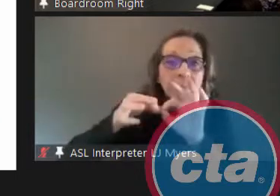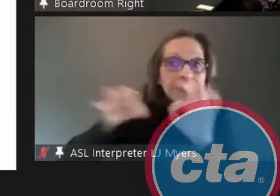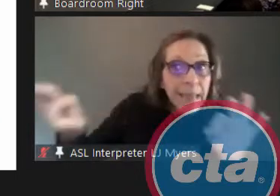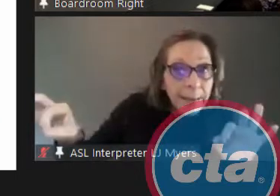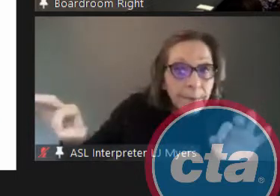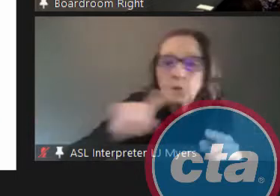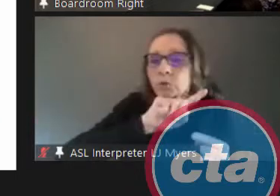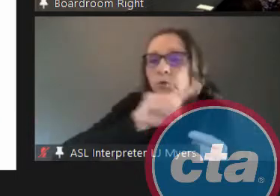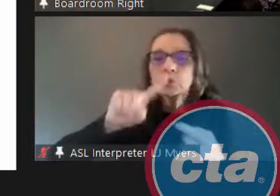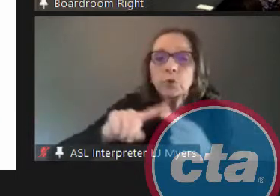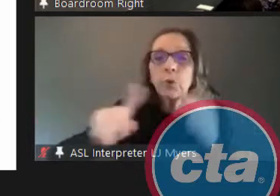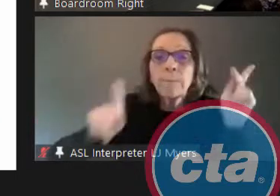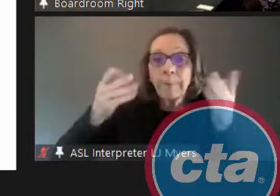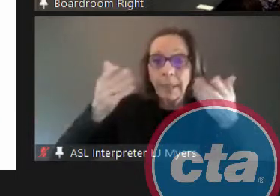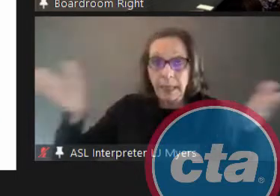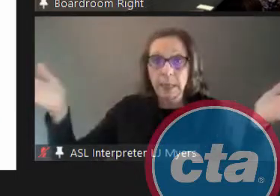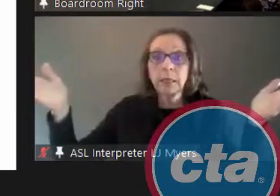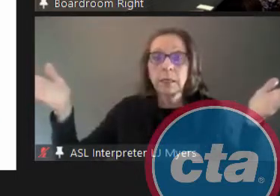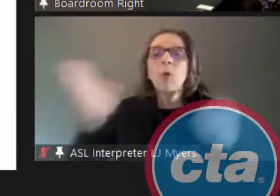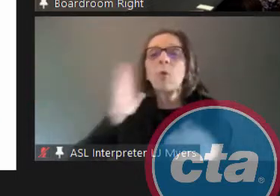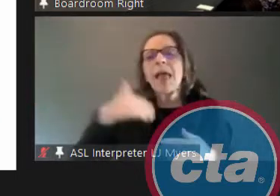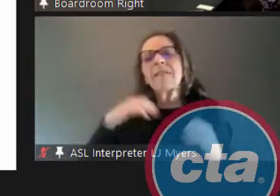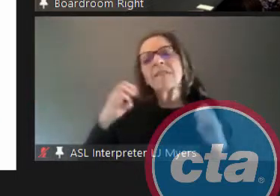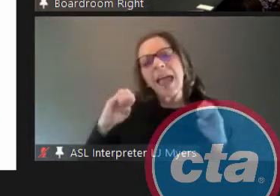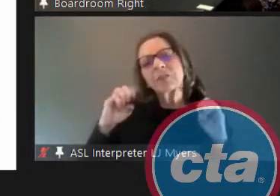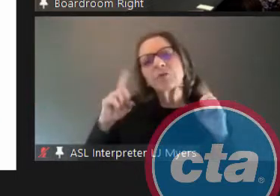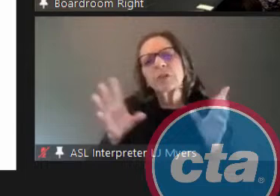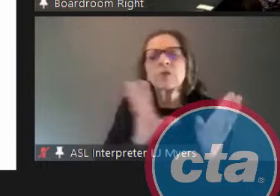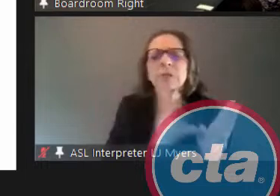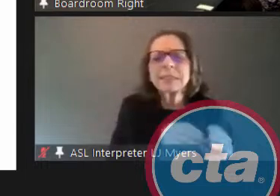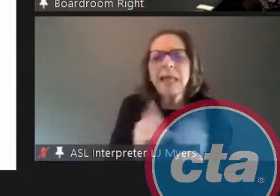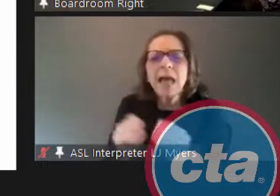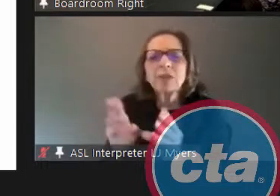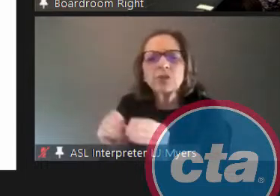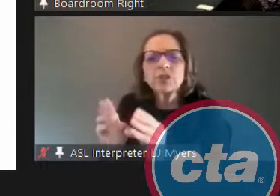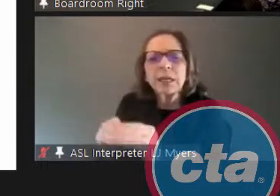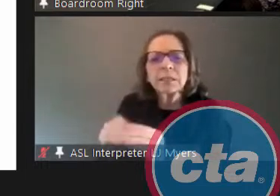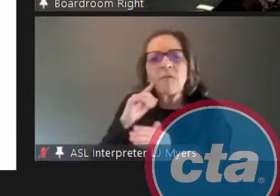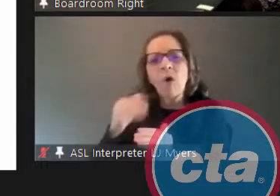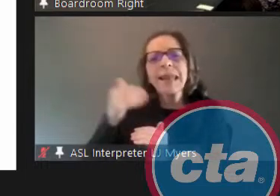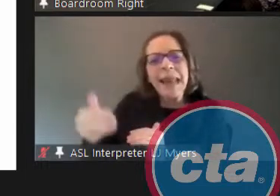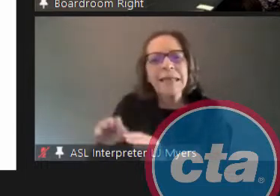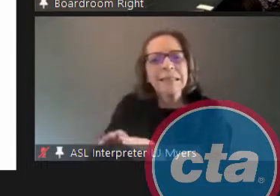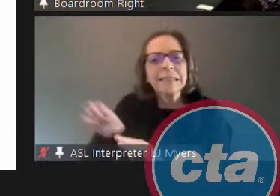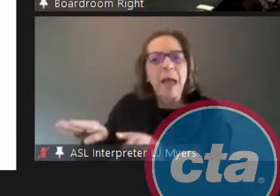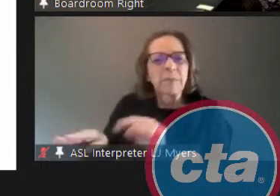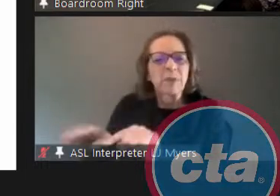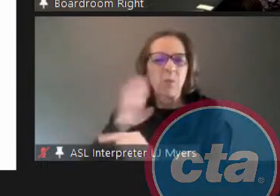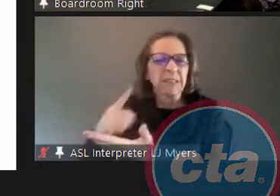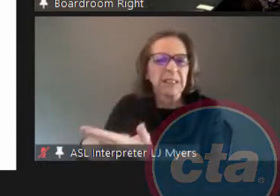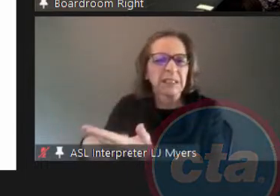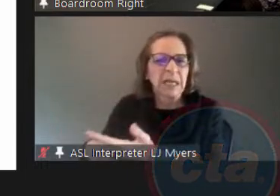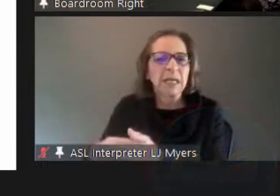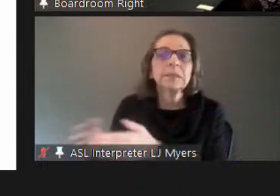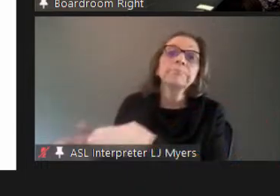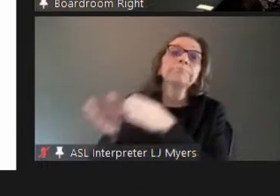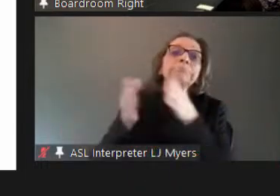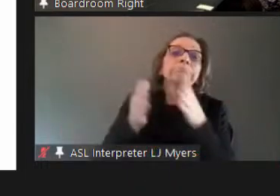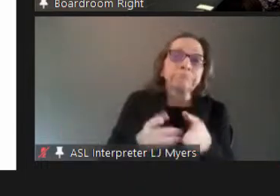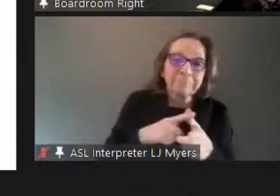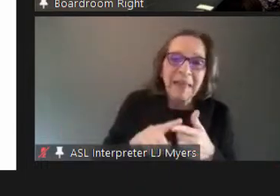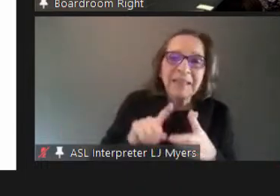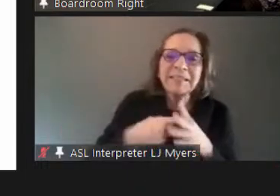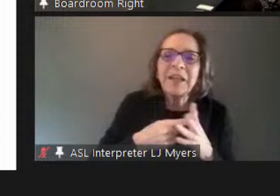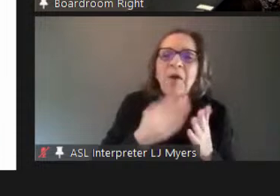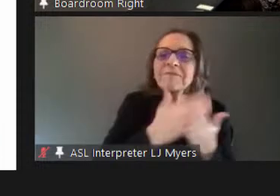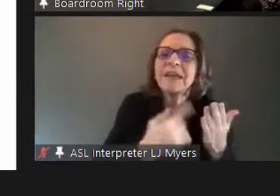to the public. We're going to have some educational sessions that we'll talk about here in the next steps. And then eventually we'll get to phase one where we start to review